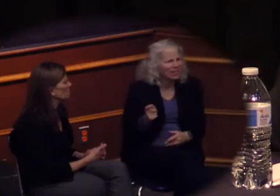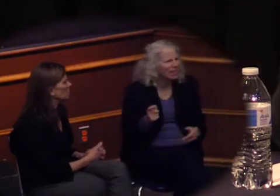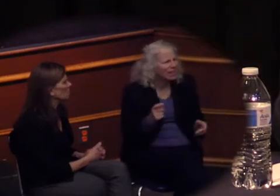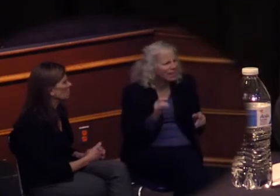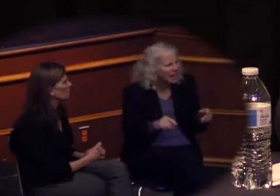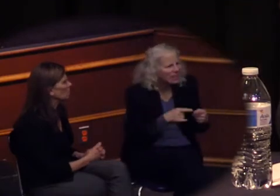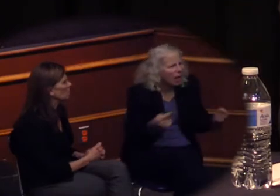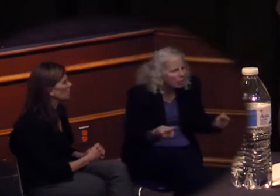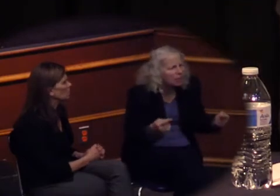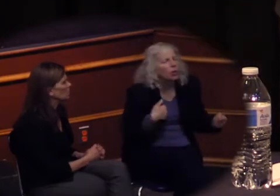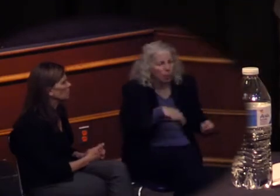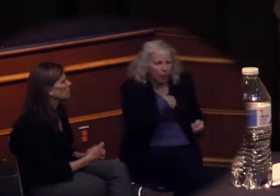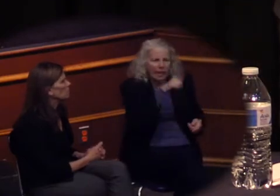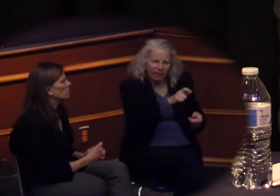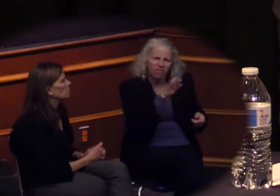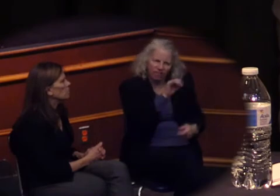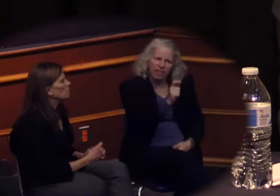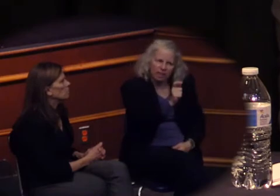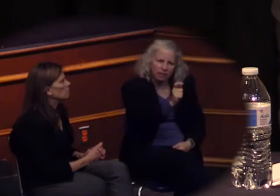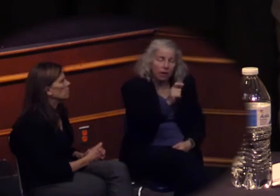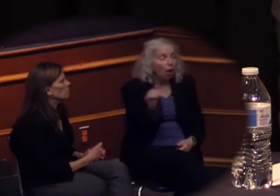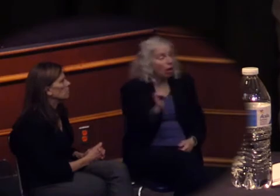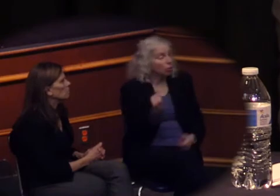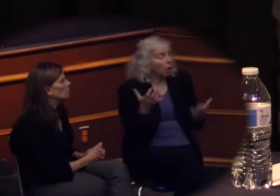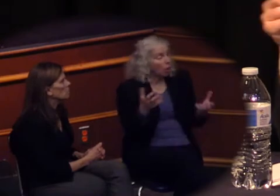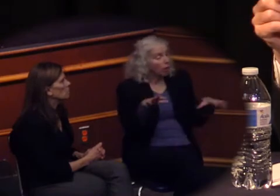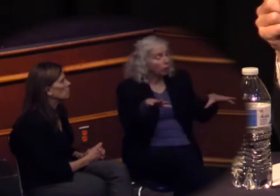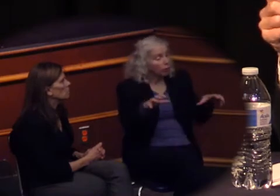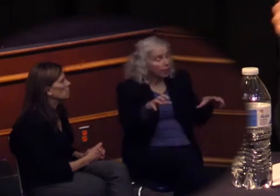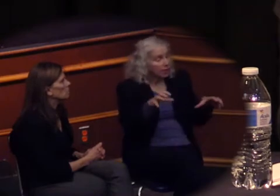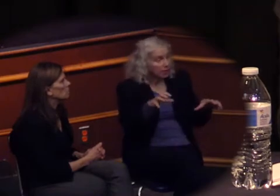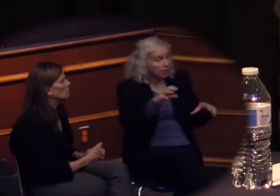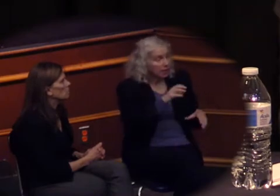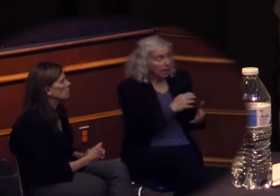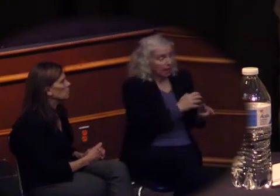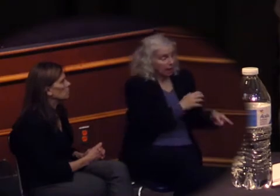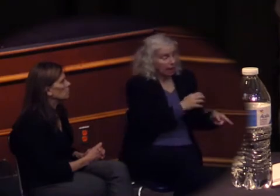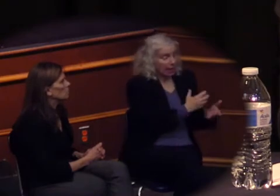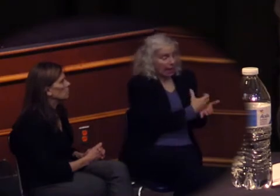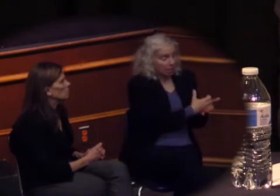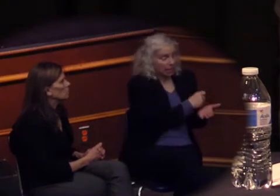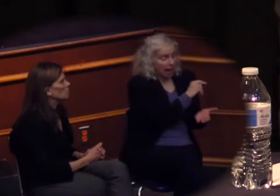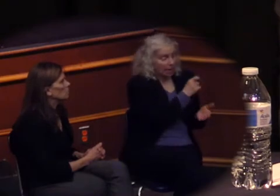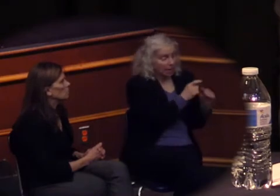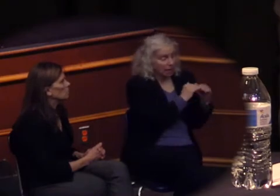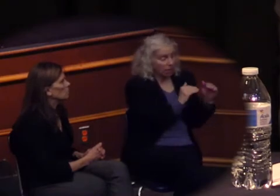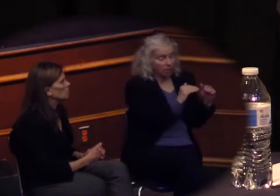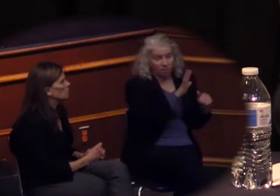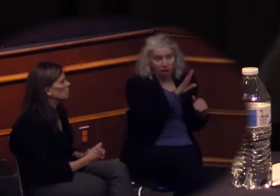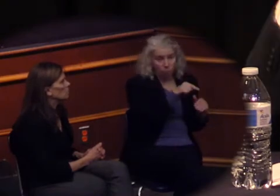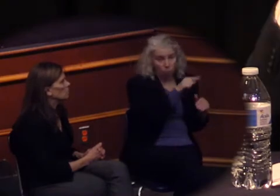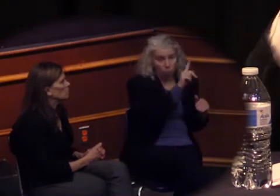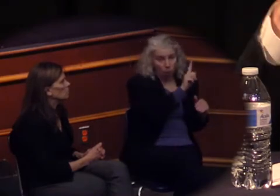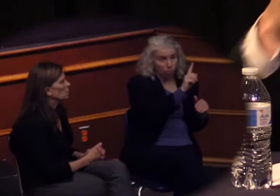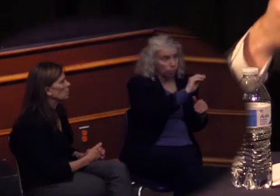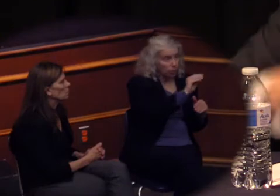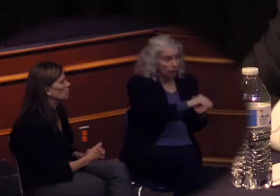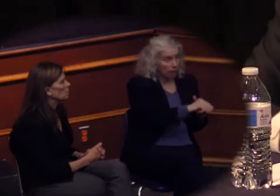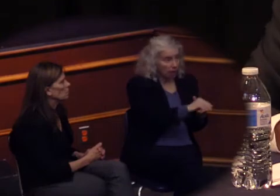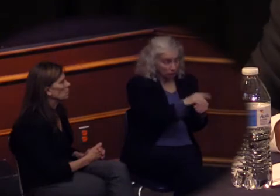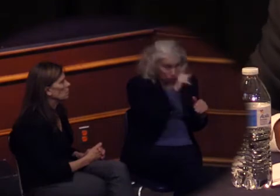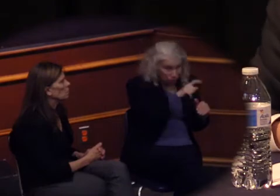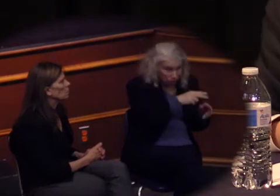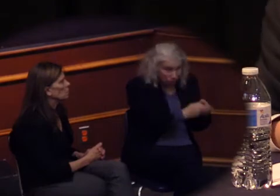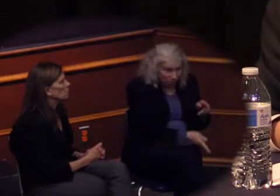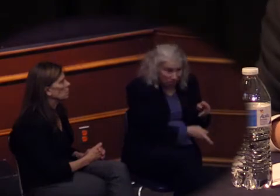also said a few other things. I think we should freeze the income tax for everybody else where it is today. It's at 5.1%. It's scheduled to